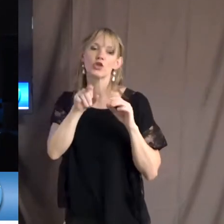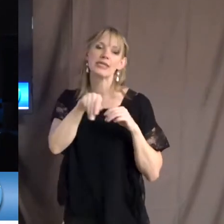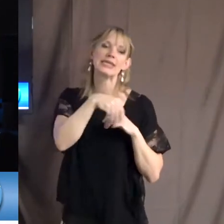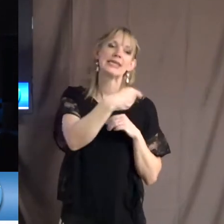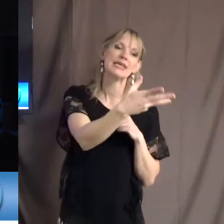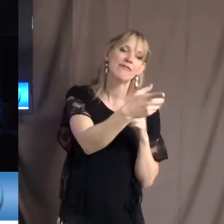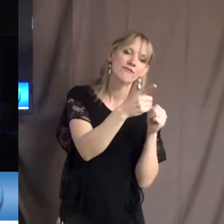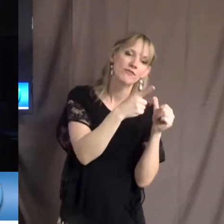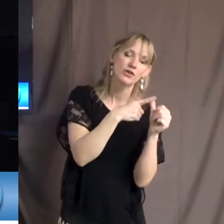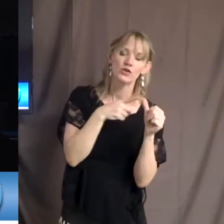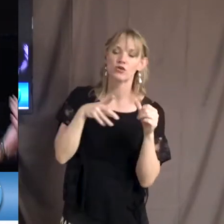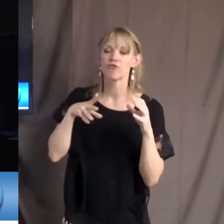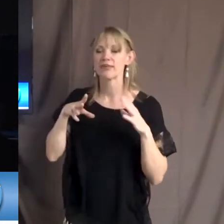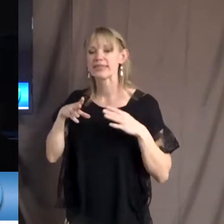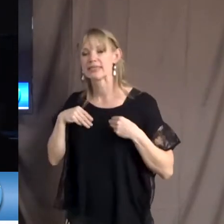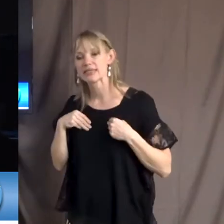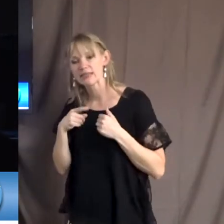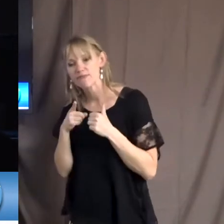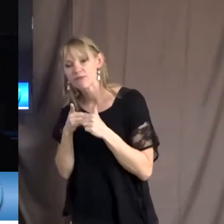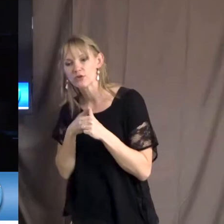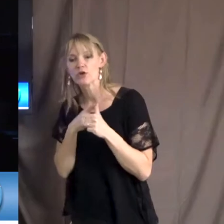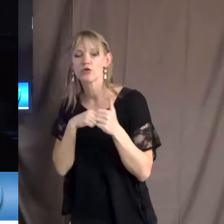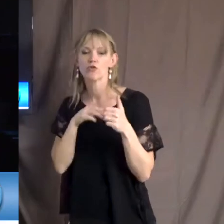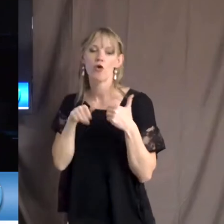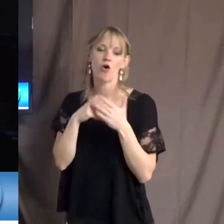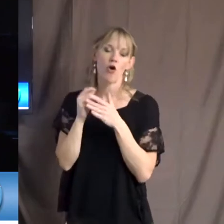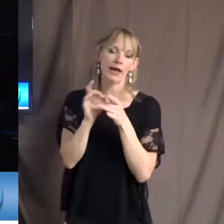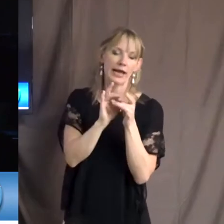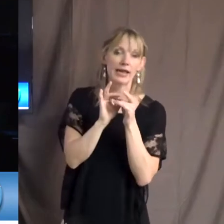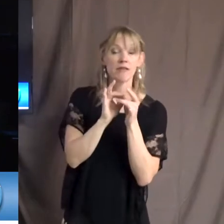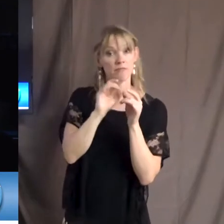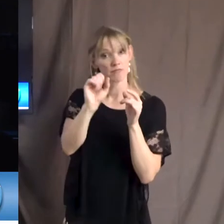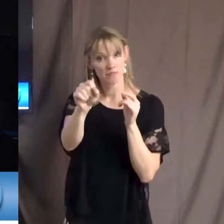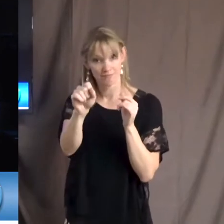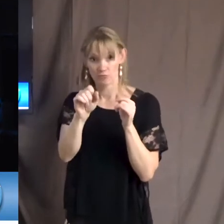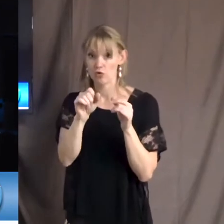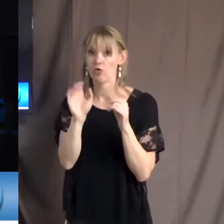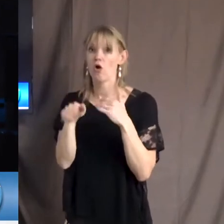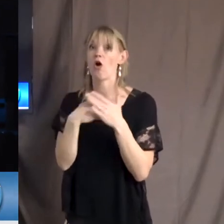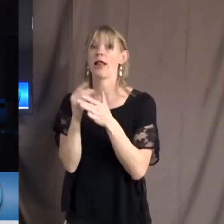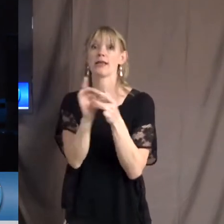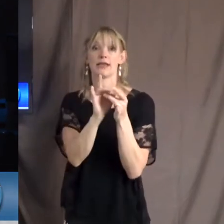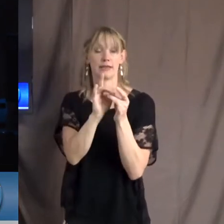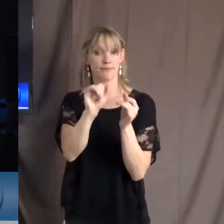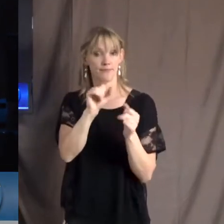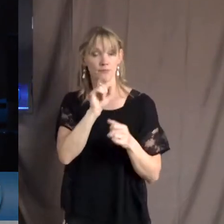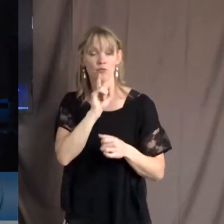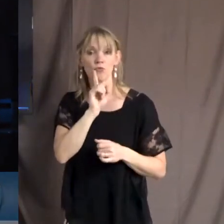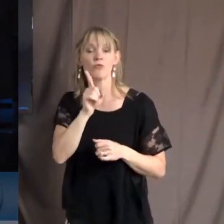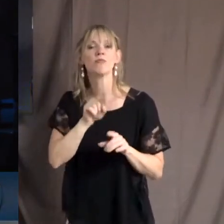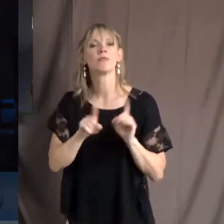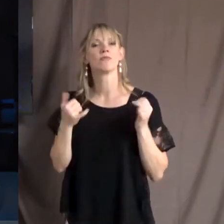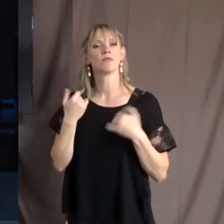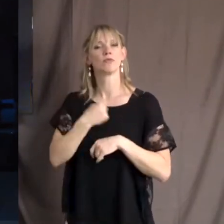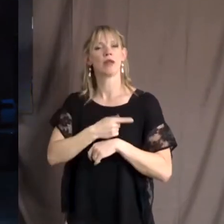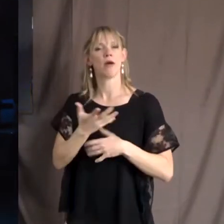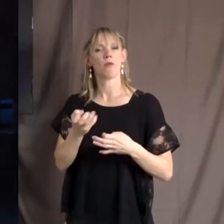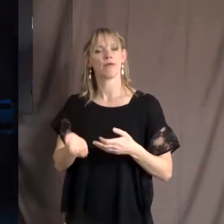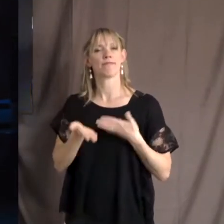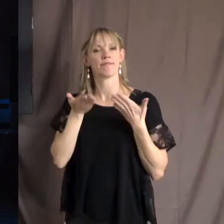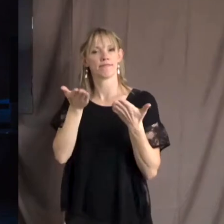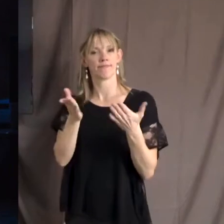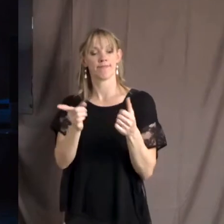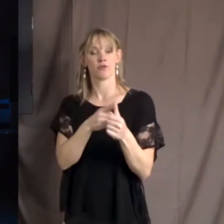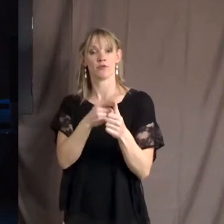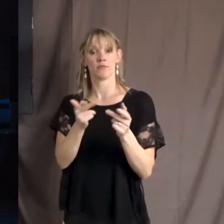first or do you receive first, or is it all connected? And while it is all connected, I would like to suggest today that the first place we have